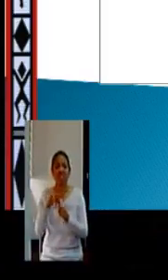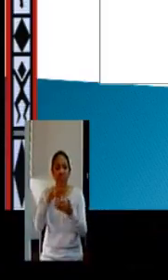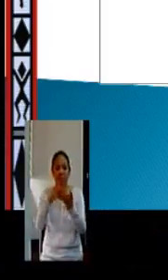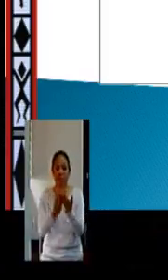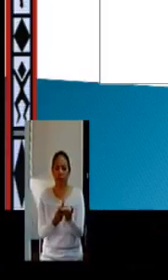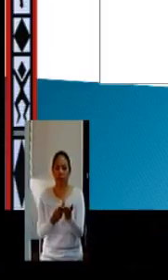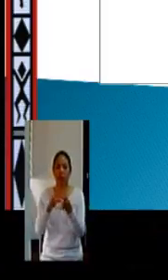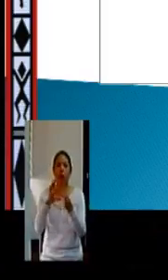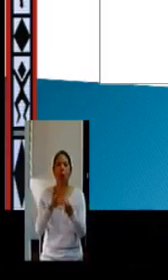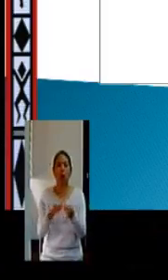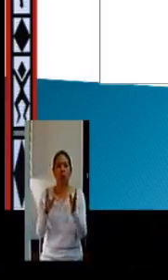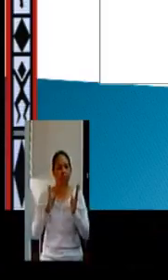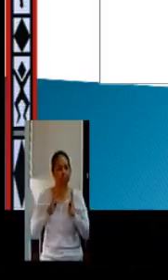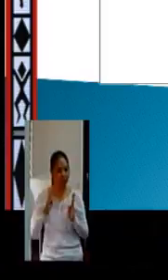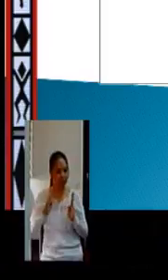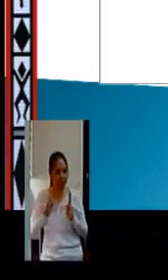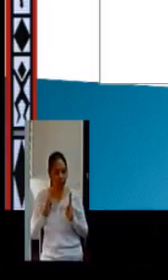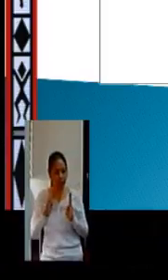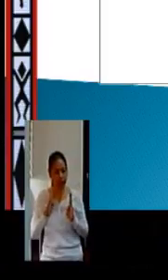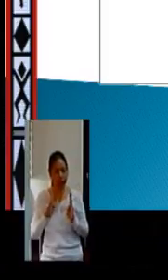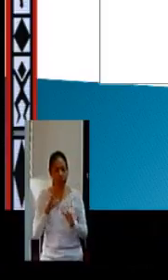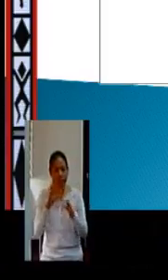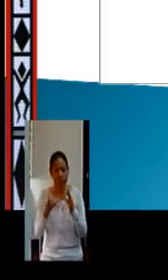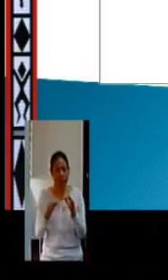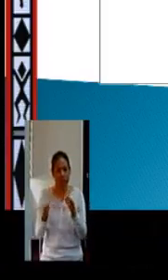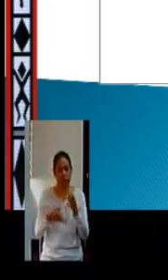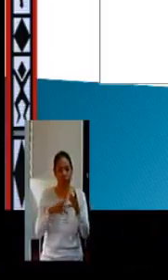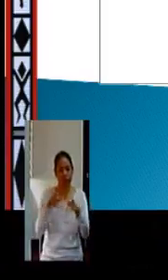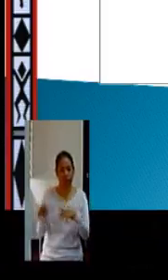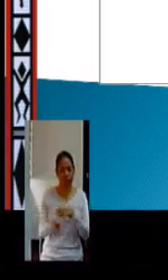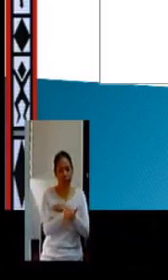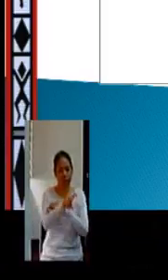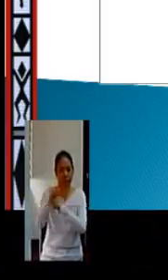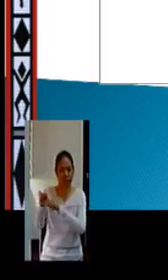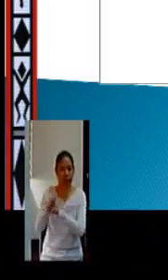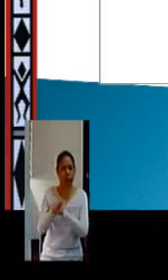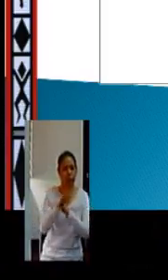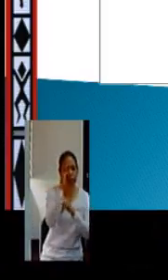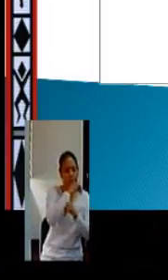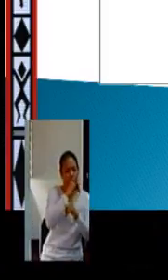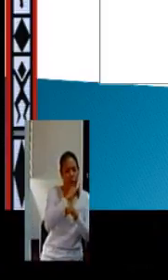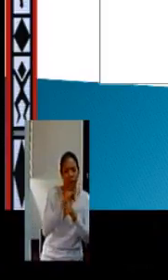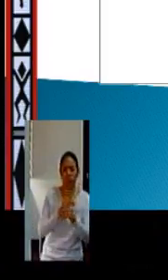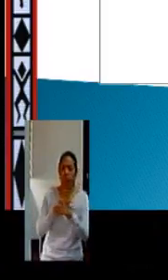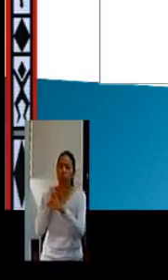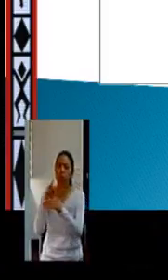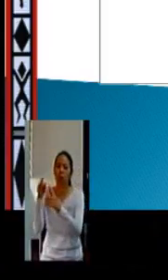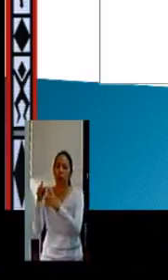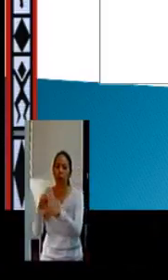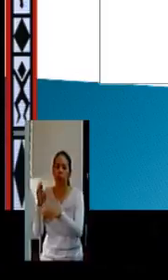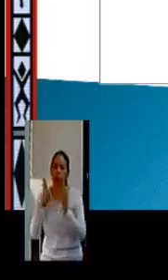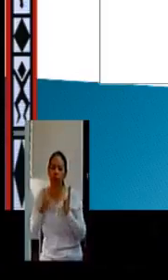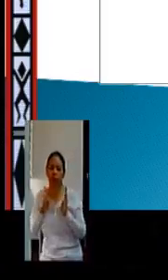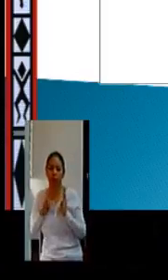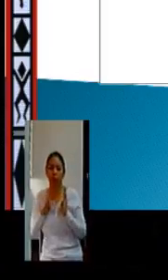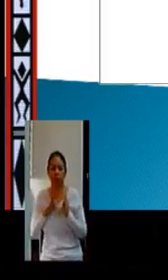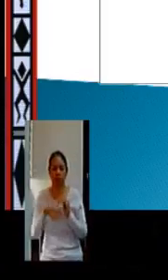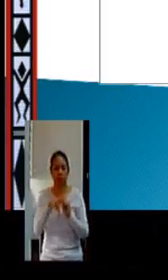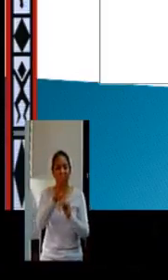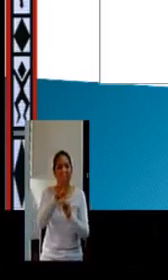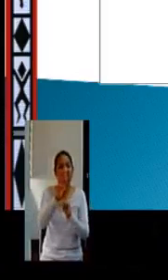of many. If you travel from Banaue or from Ifugao to Baguio, it will take you 8 hours by bus and